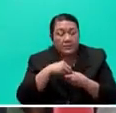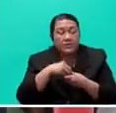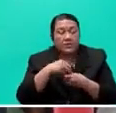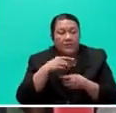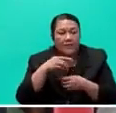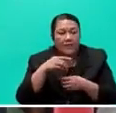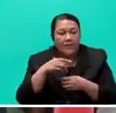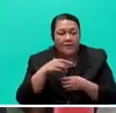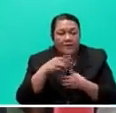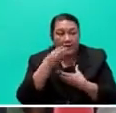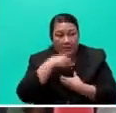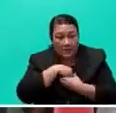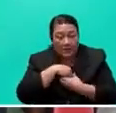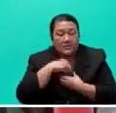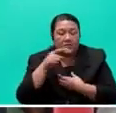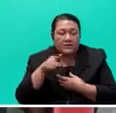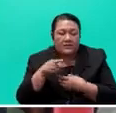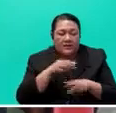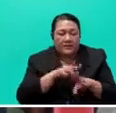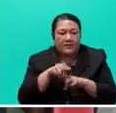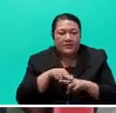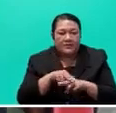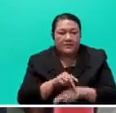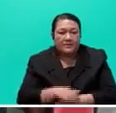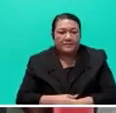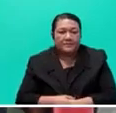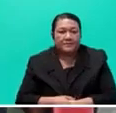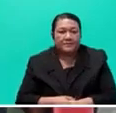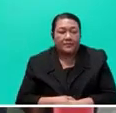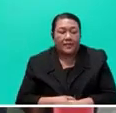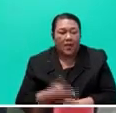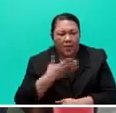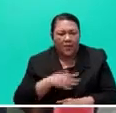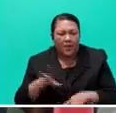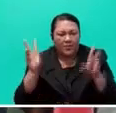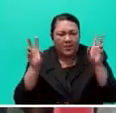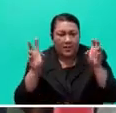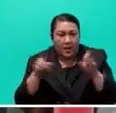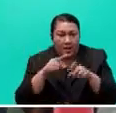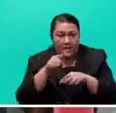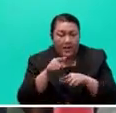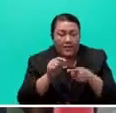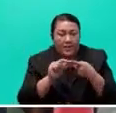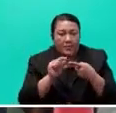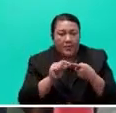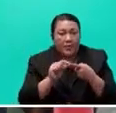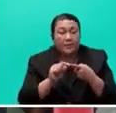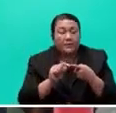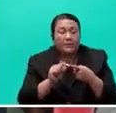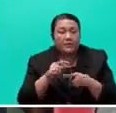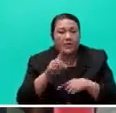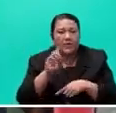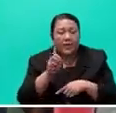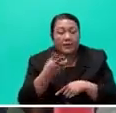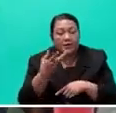Mr. Speaker, sir, I would just like to highlight at this point, in 2016,